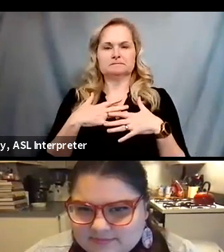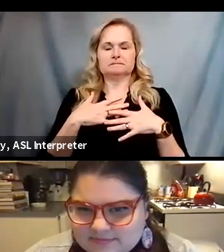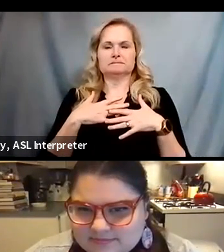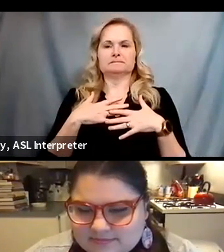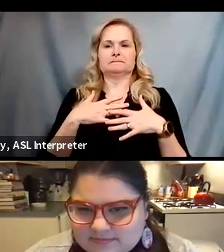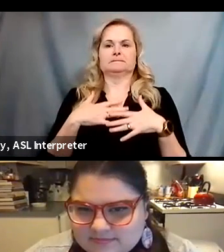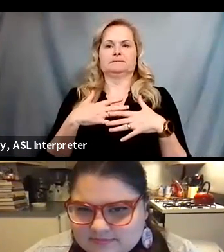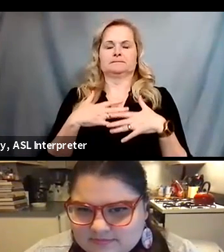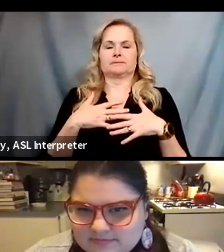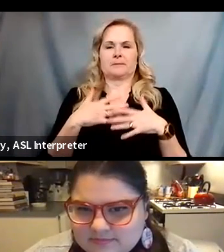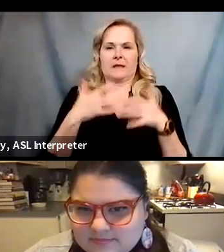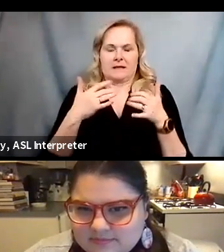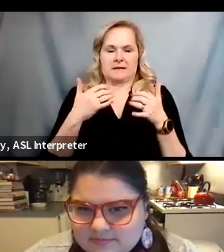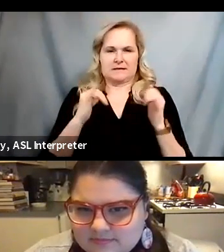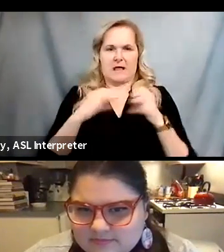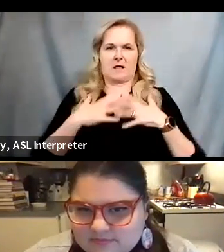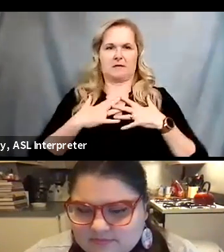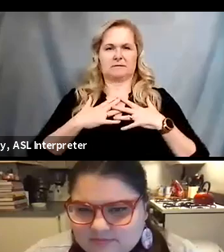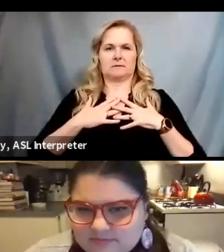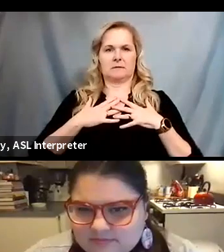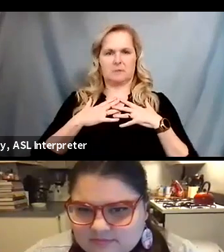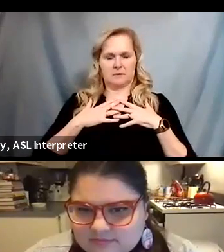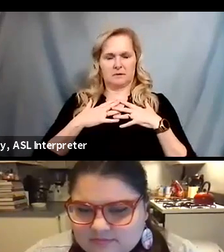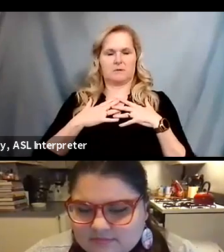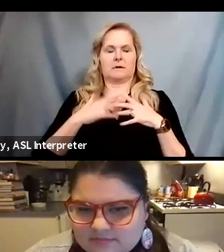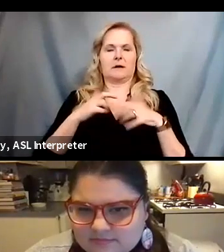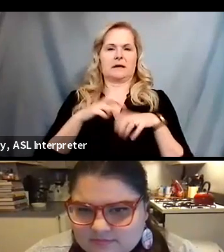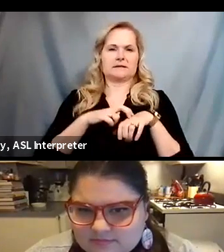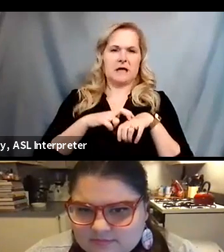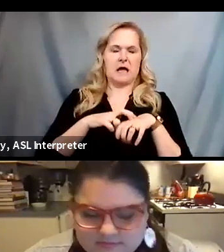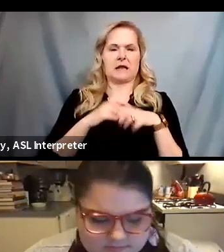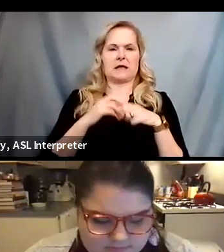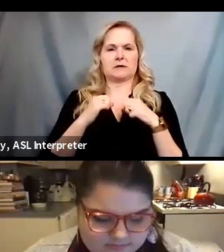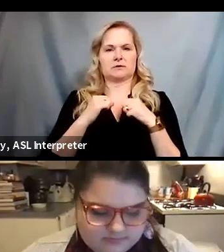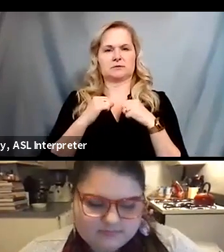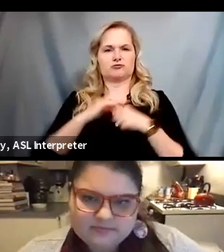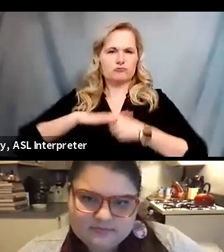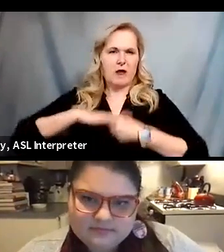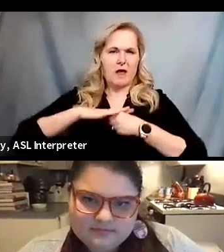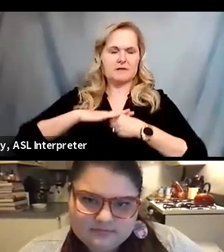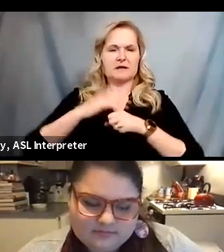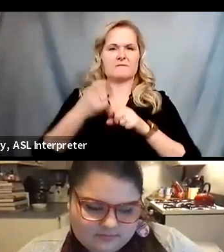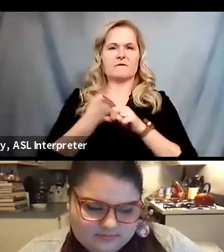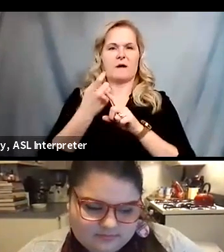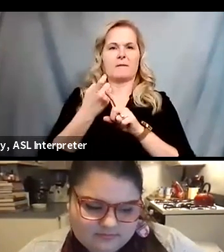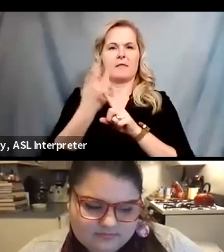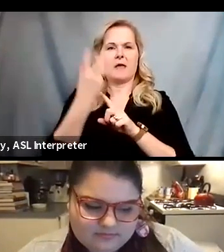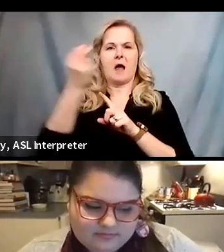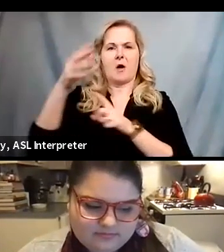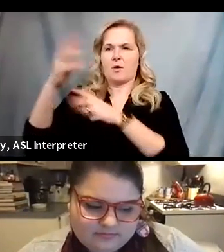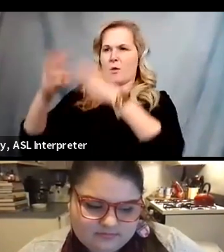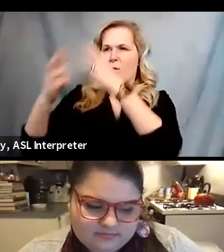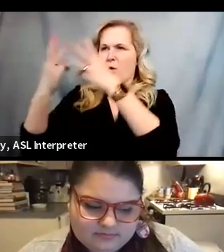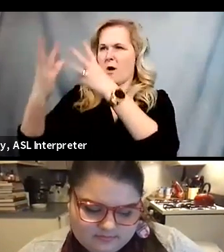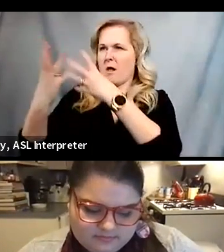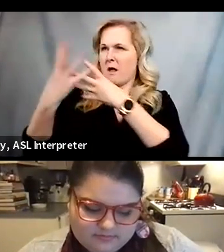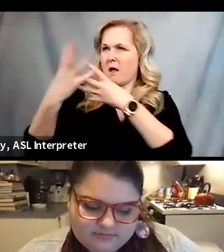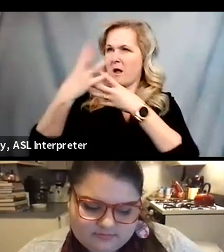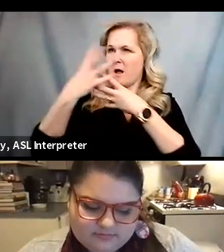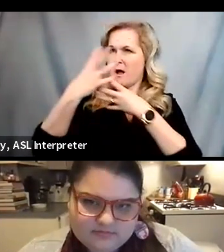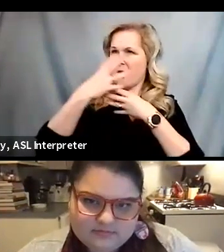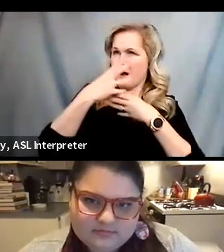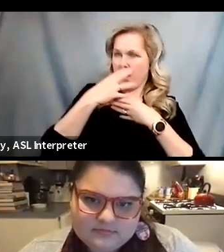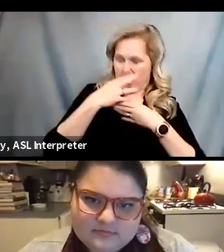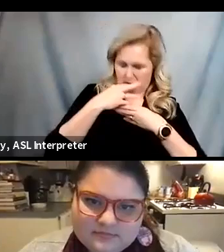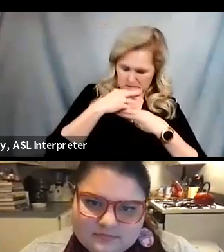some weight and anxiety and tension of the outer world seeping into the inner world and the inner world